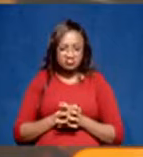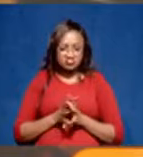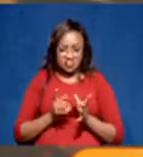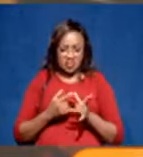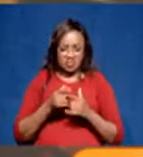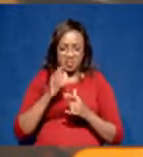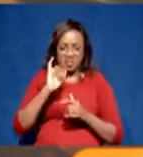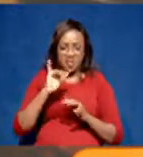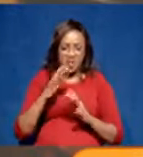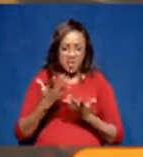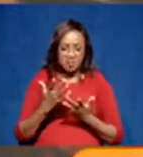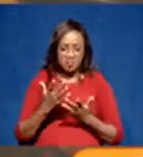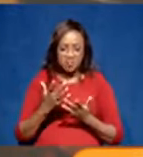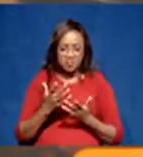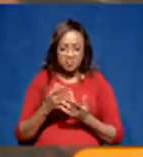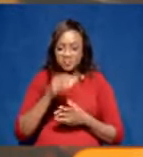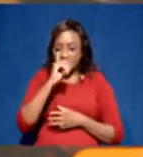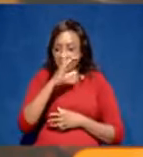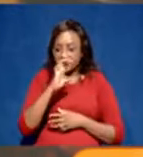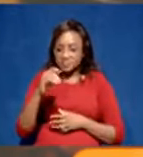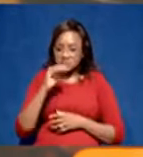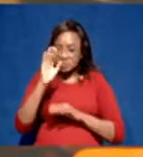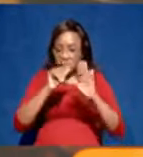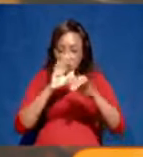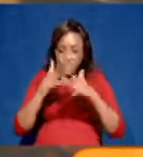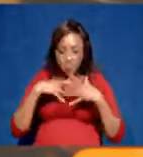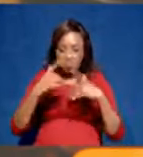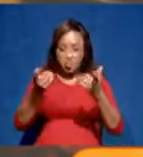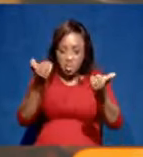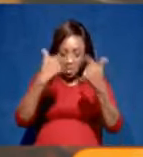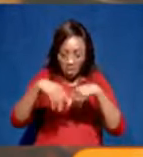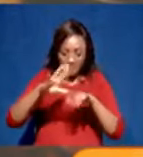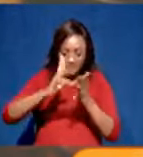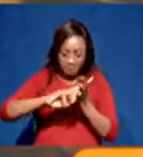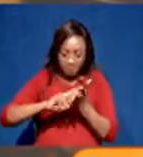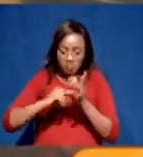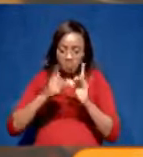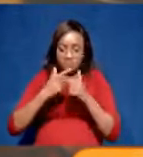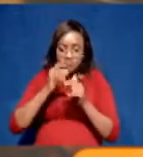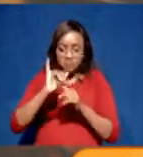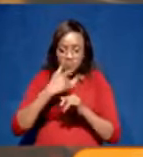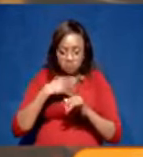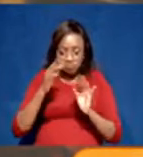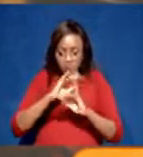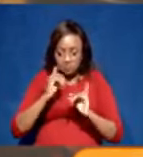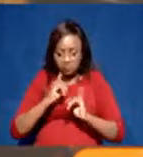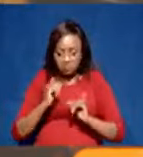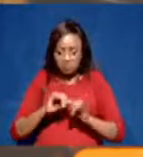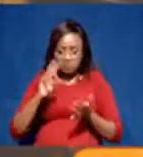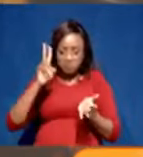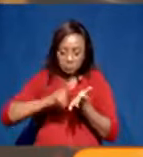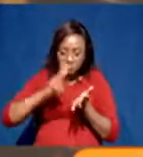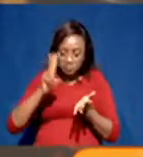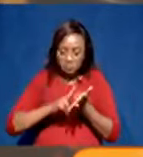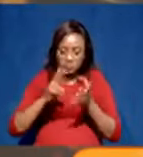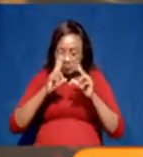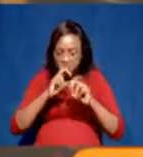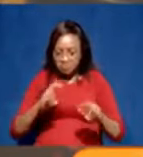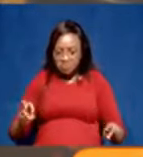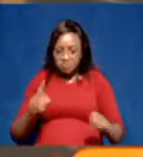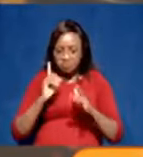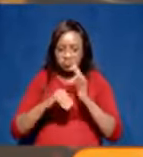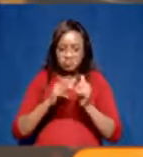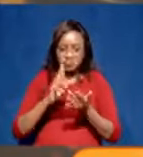voters. IBC calls out, people come register. After that, there's cleanup, then there is verification, then there's publication of the voters'